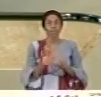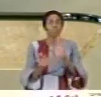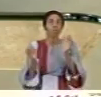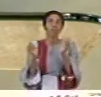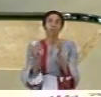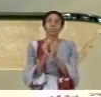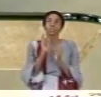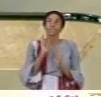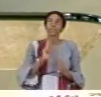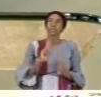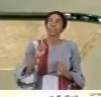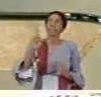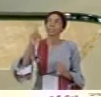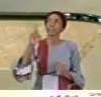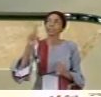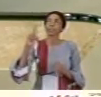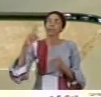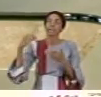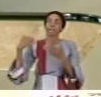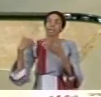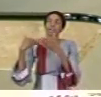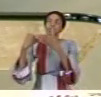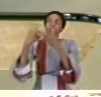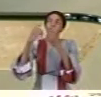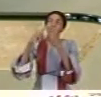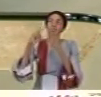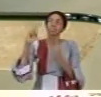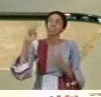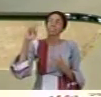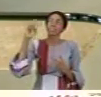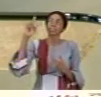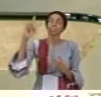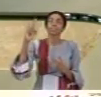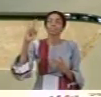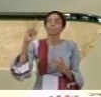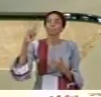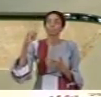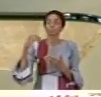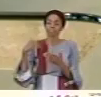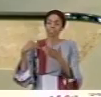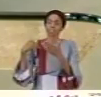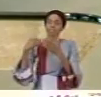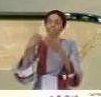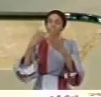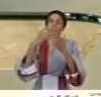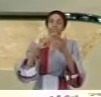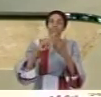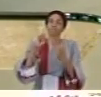me walk with thee, close to thee, close to thee,